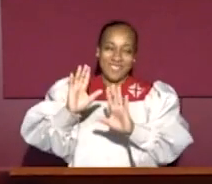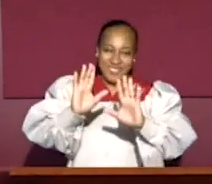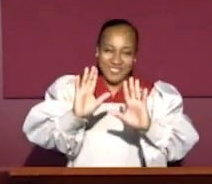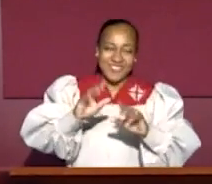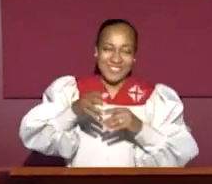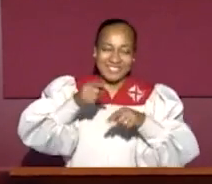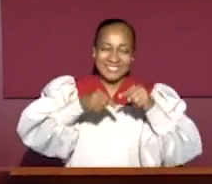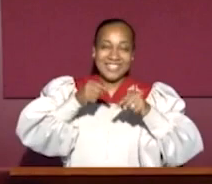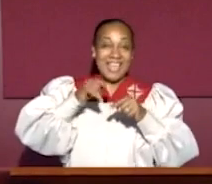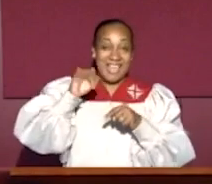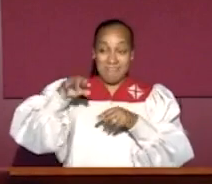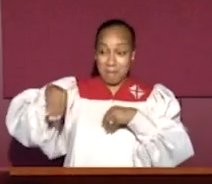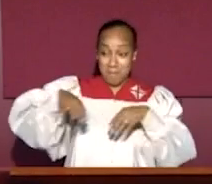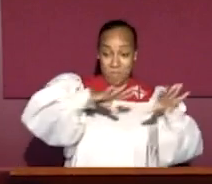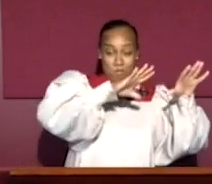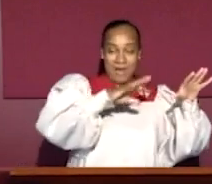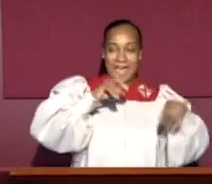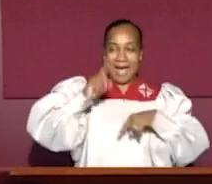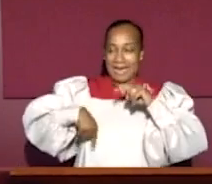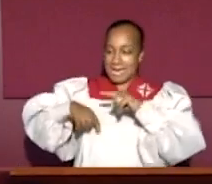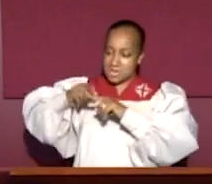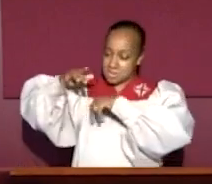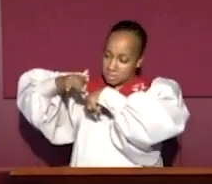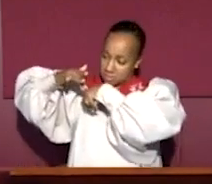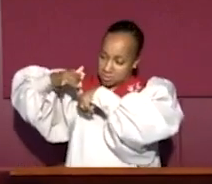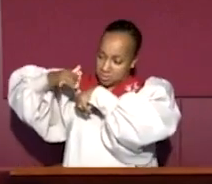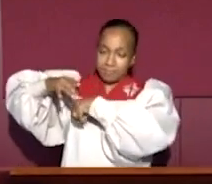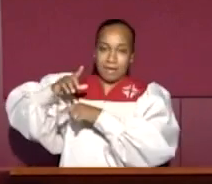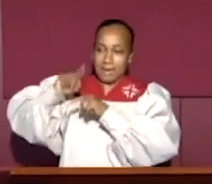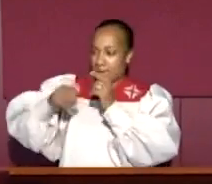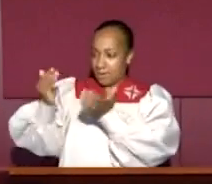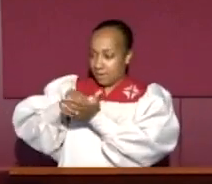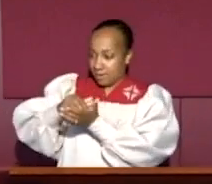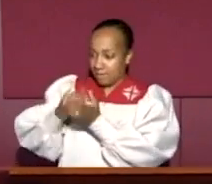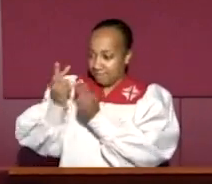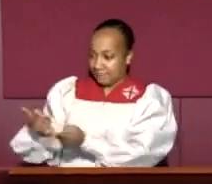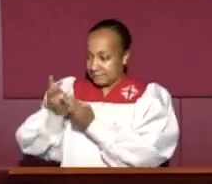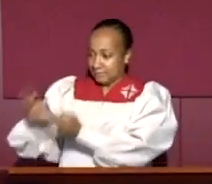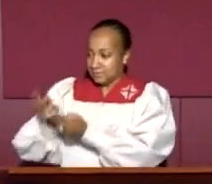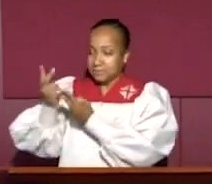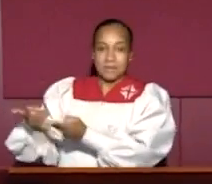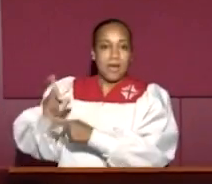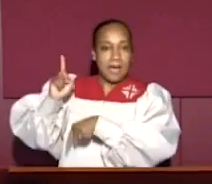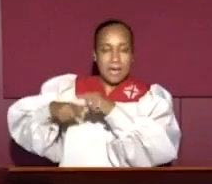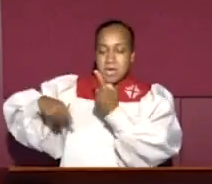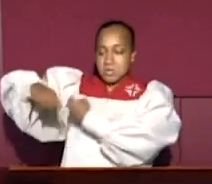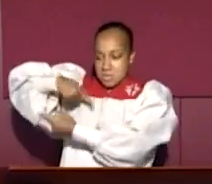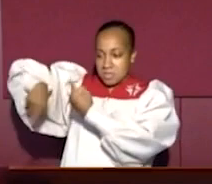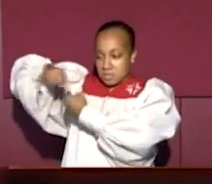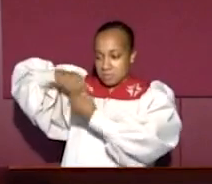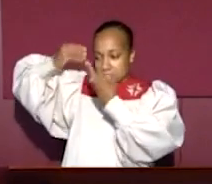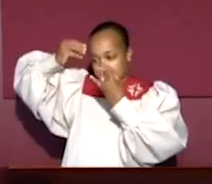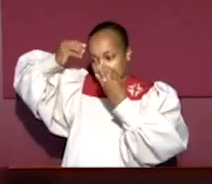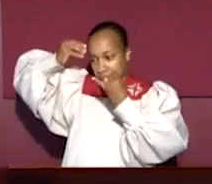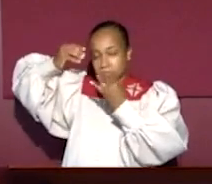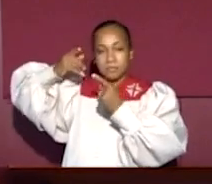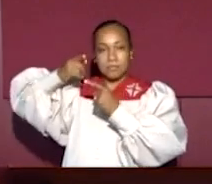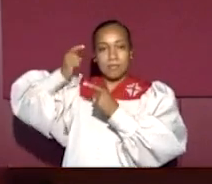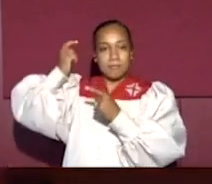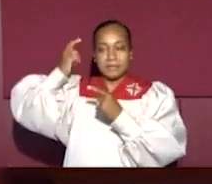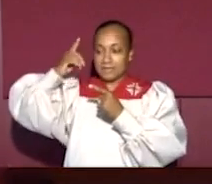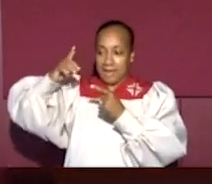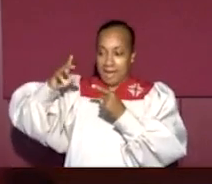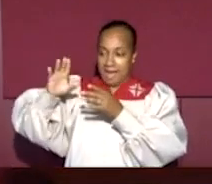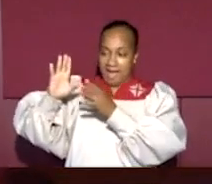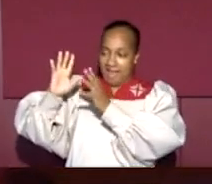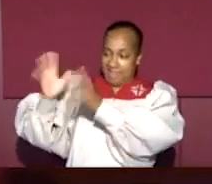If I move away, then I can't pick at it. I can't keep revisiting it. I can't keep going around and around. Why? Because I